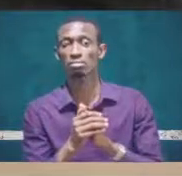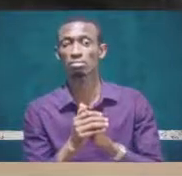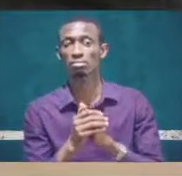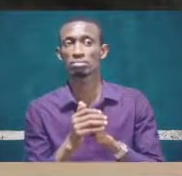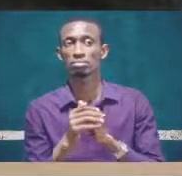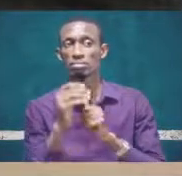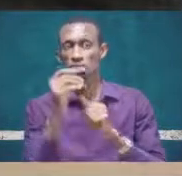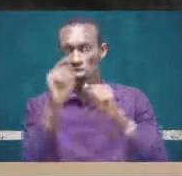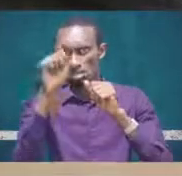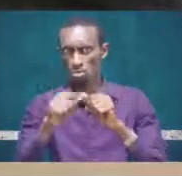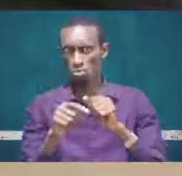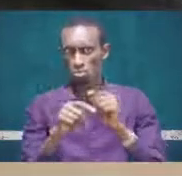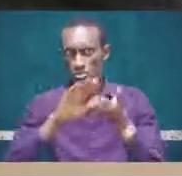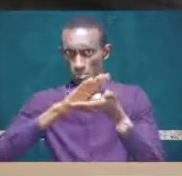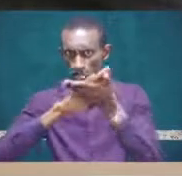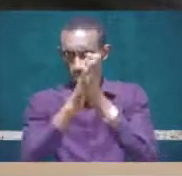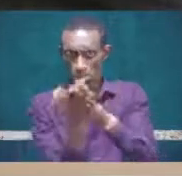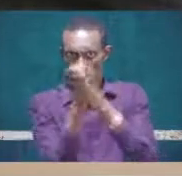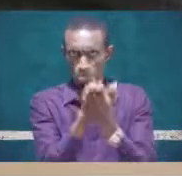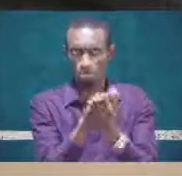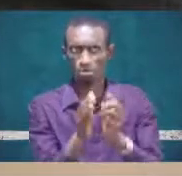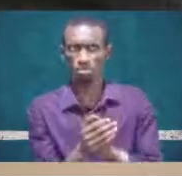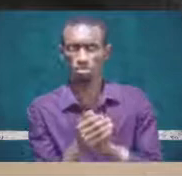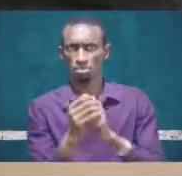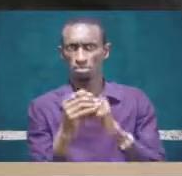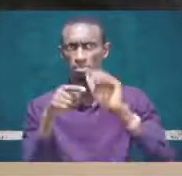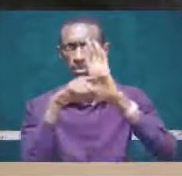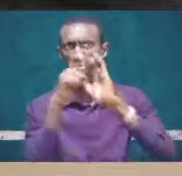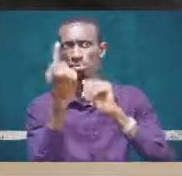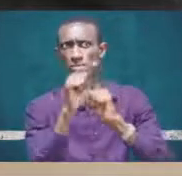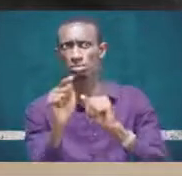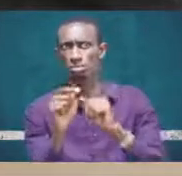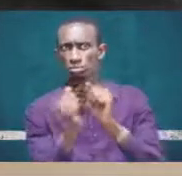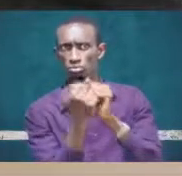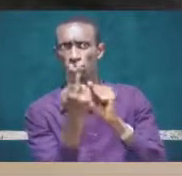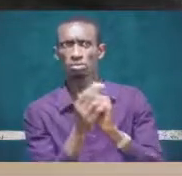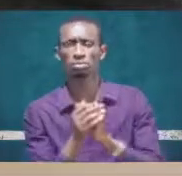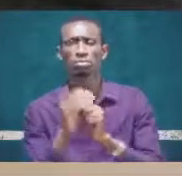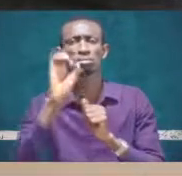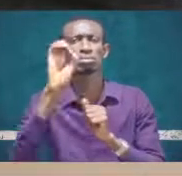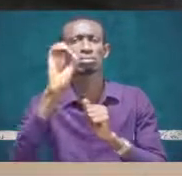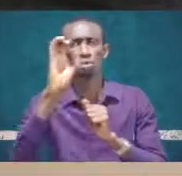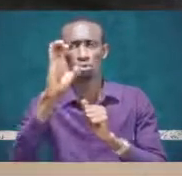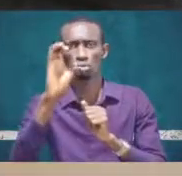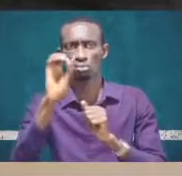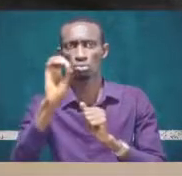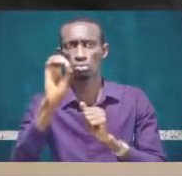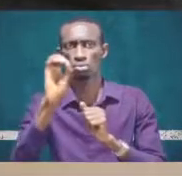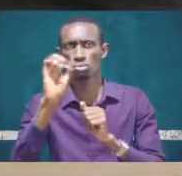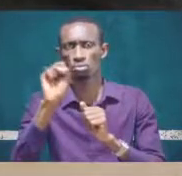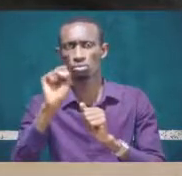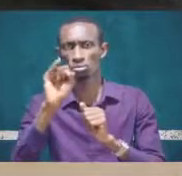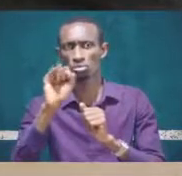minus cosine. So this will be minus 1 divided by 12 cosine of 3x